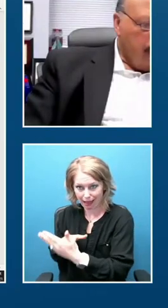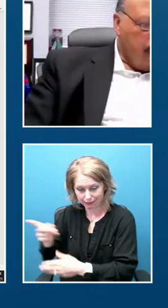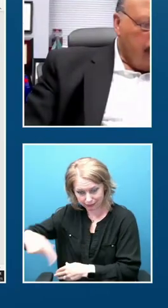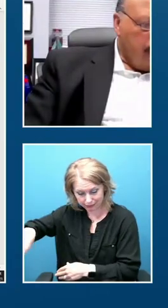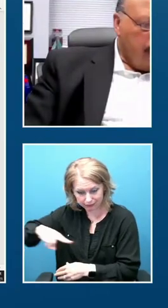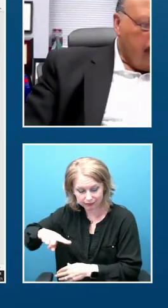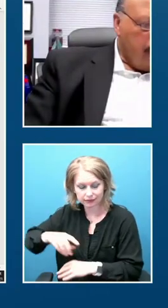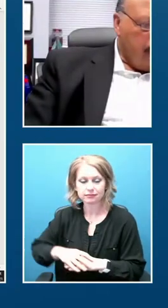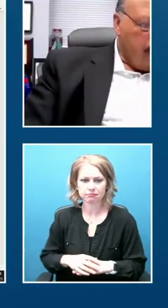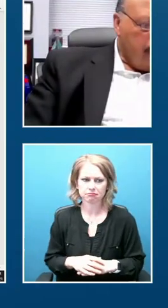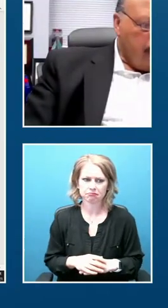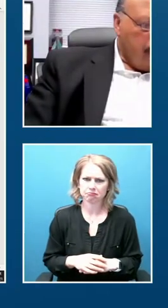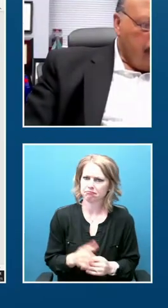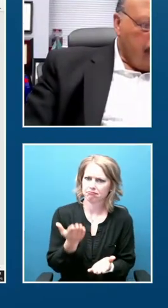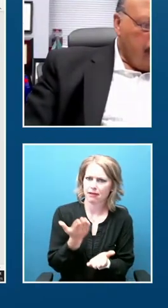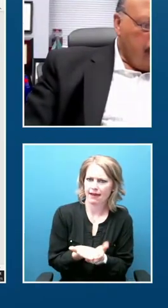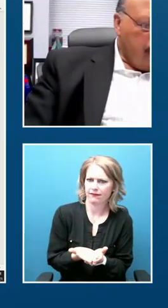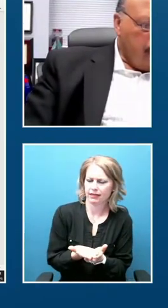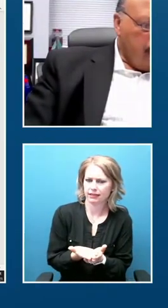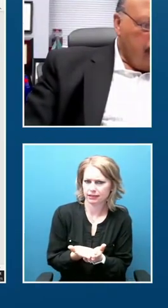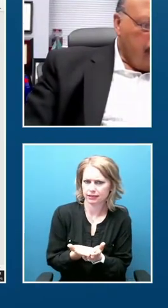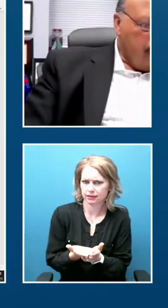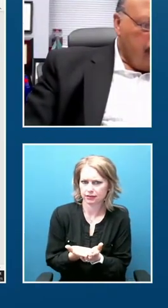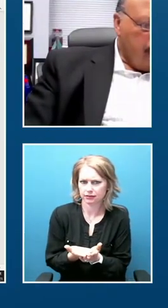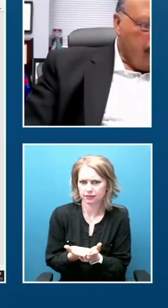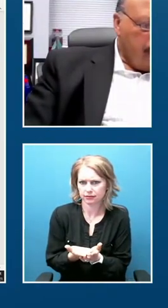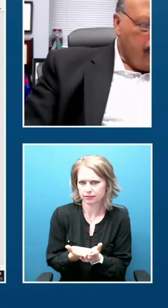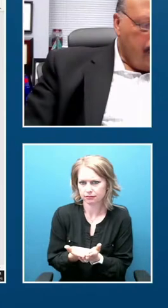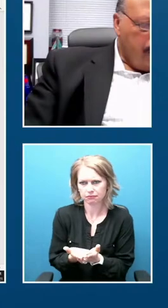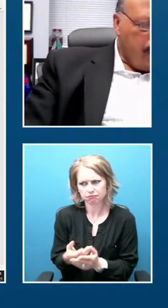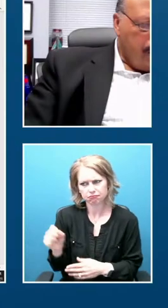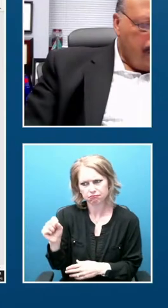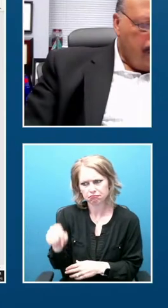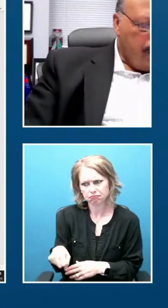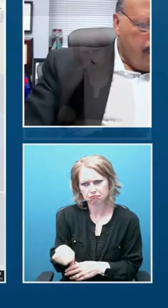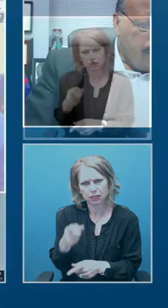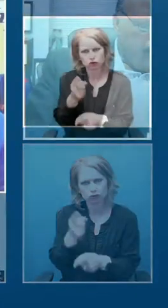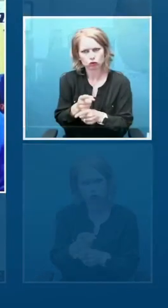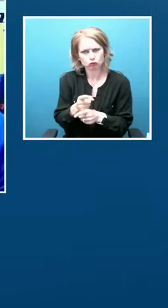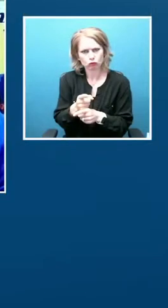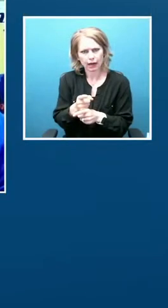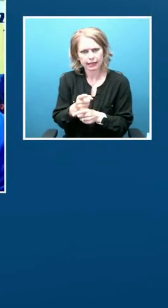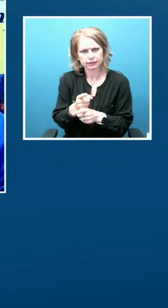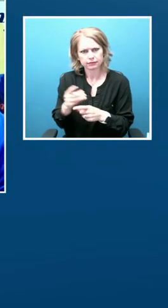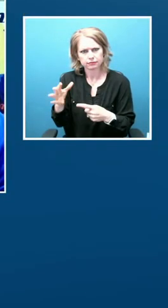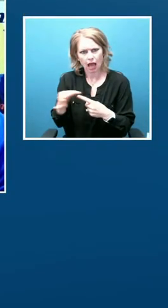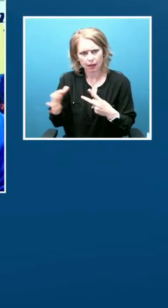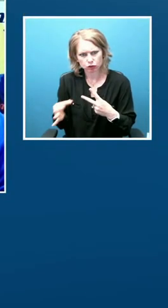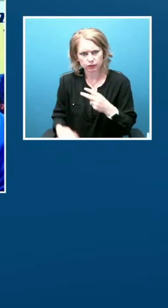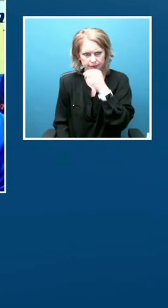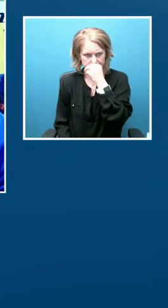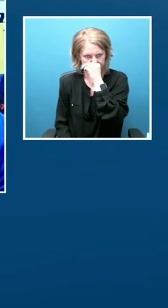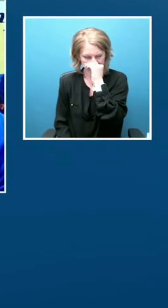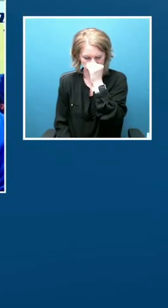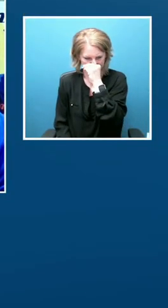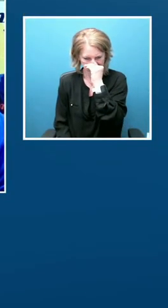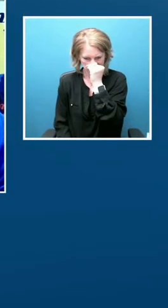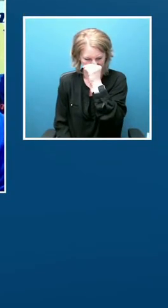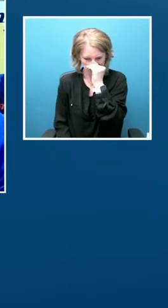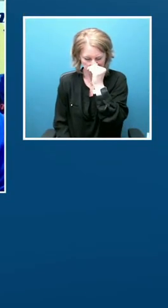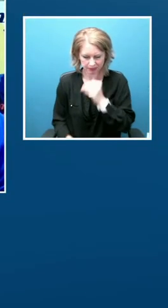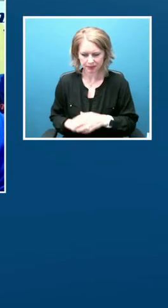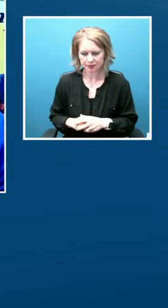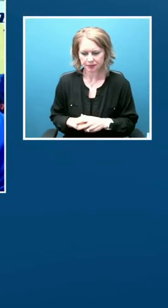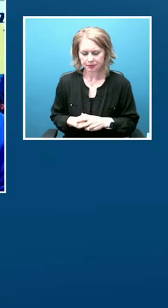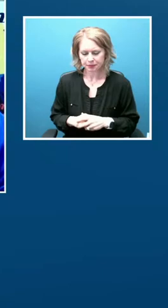points to the fact that this is the correct course of action. That if we were to accept the